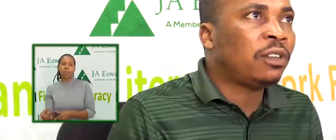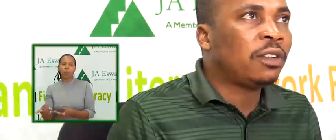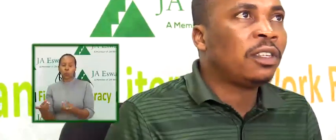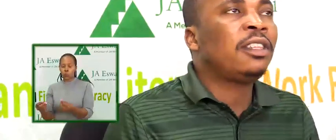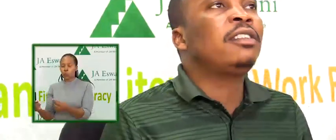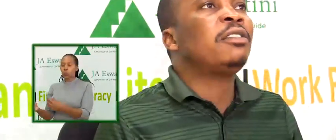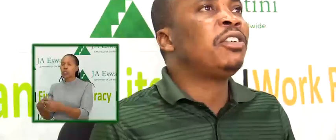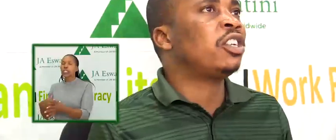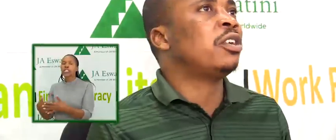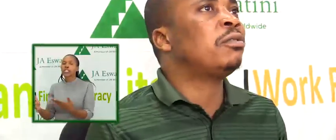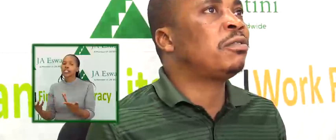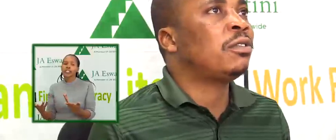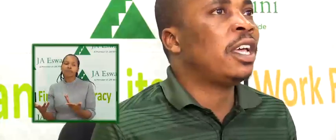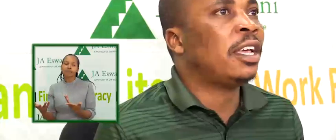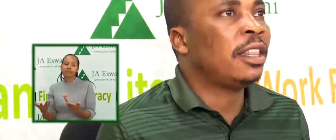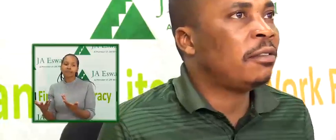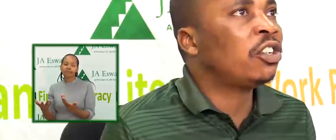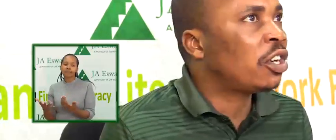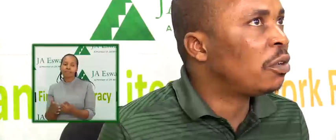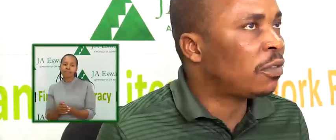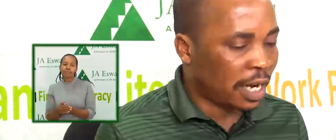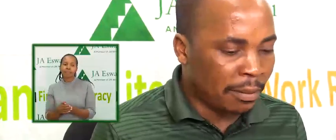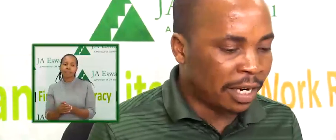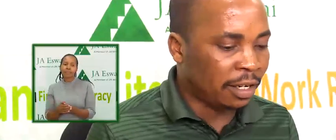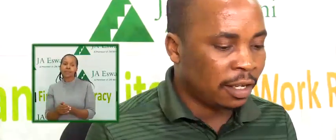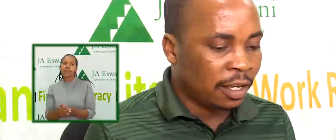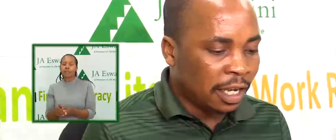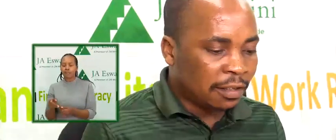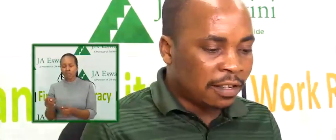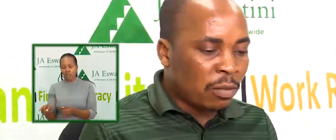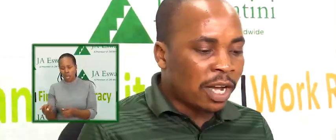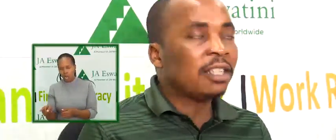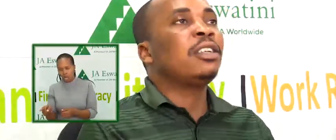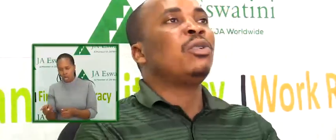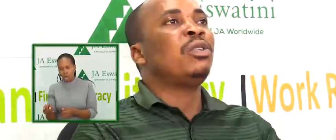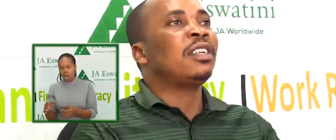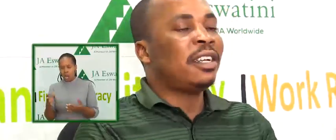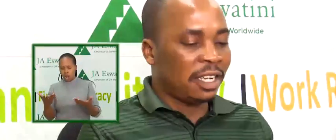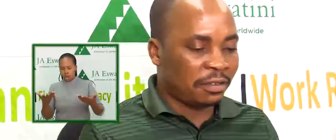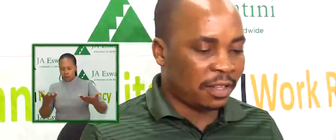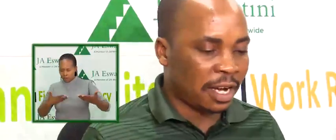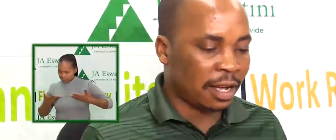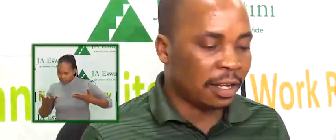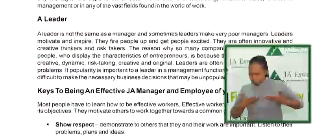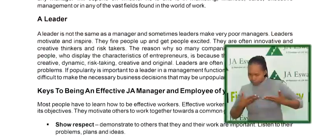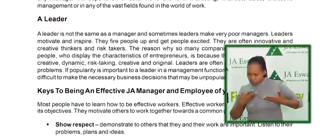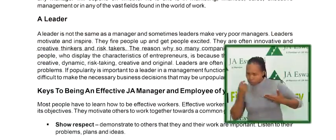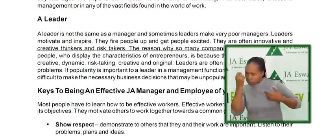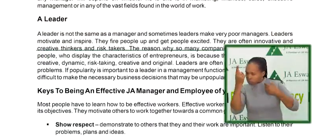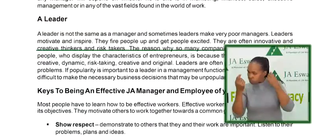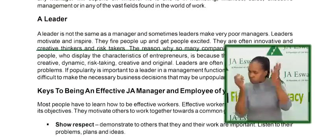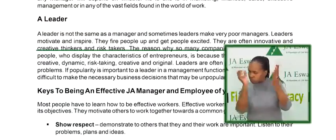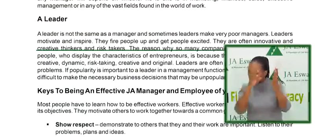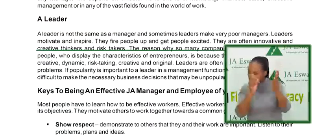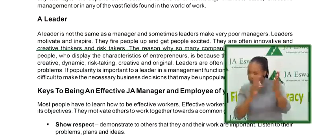the duties. This is a visionary of the visionary of the company. It's someone who is a creative thinker.